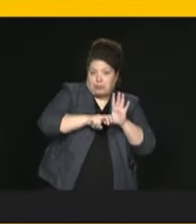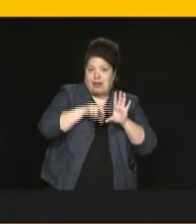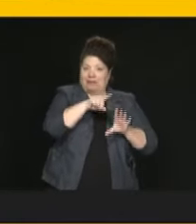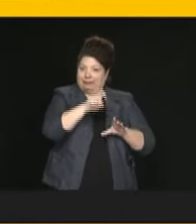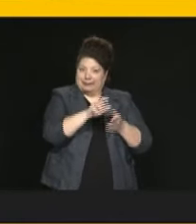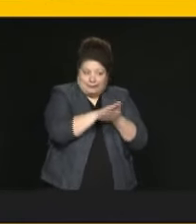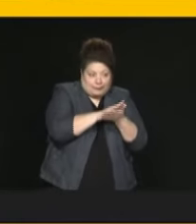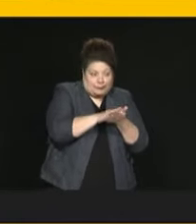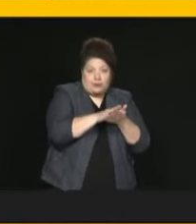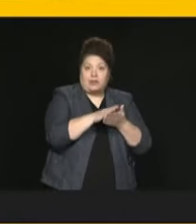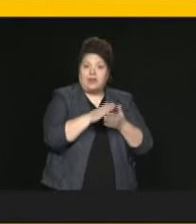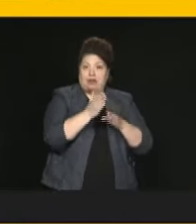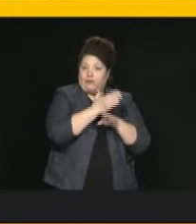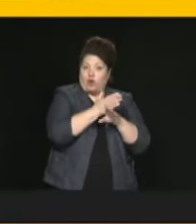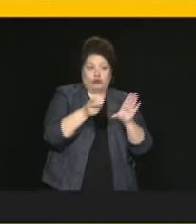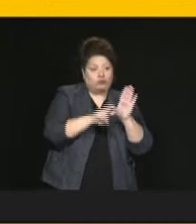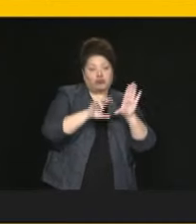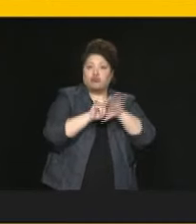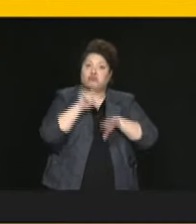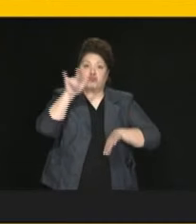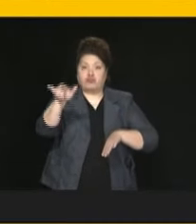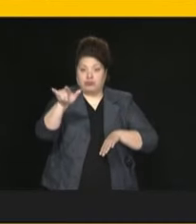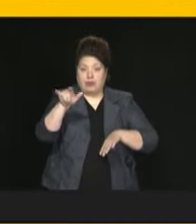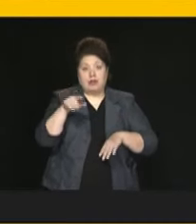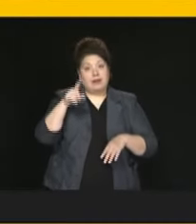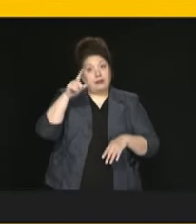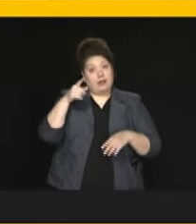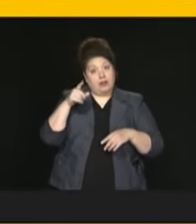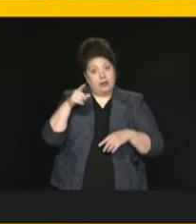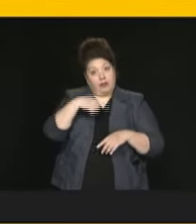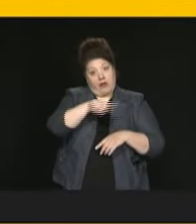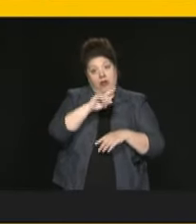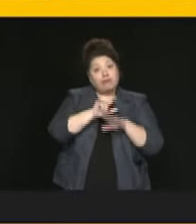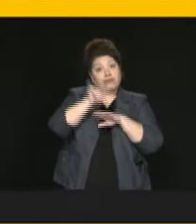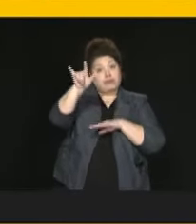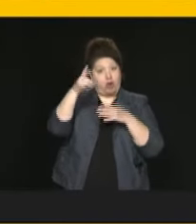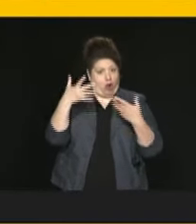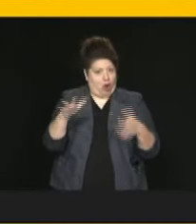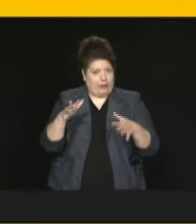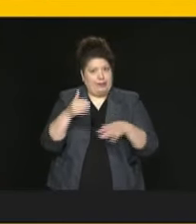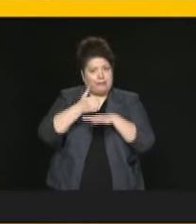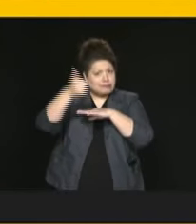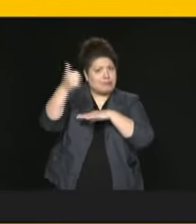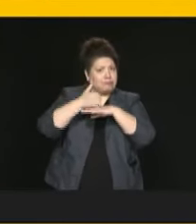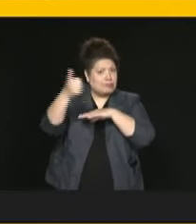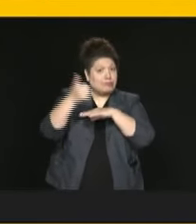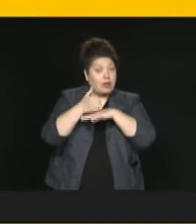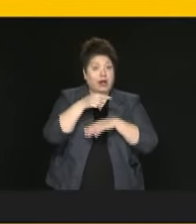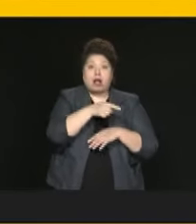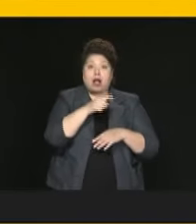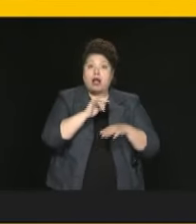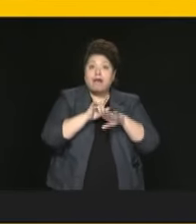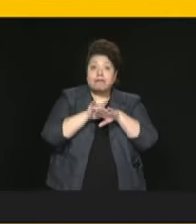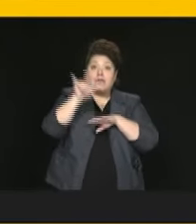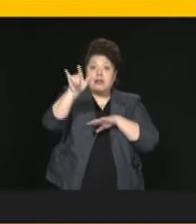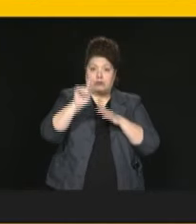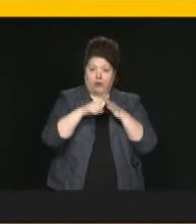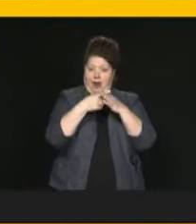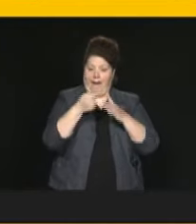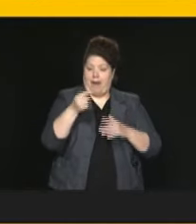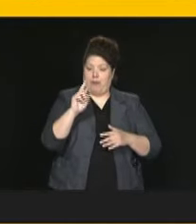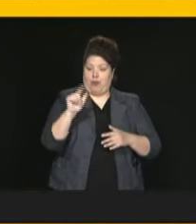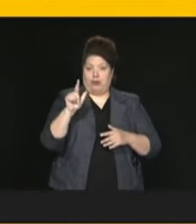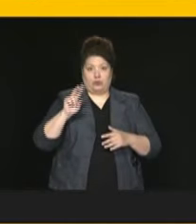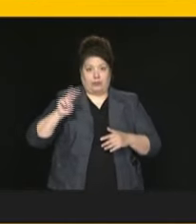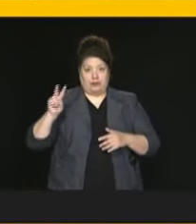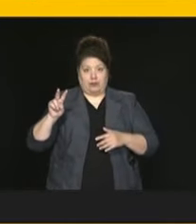on airlines that already serve these communities. The first flights of this nature took place on April 22nd. That day, 45 nursing professionals